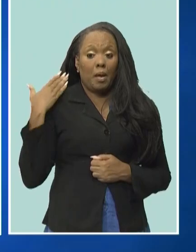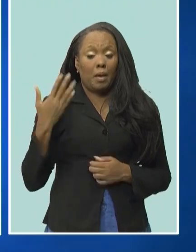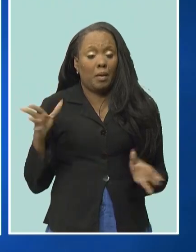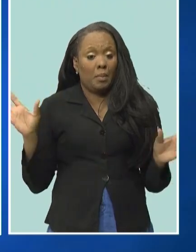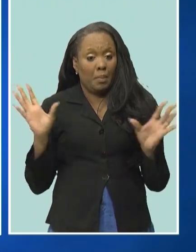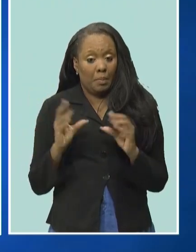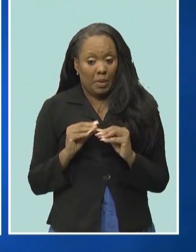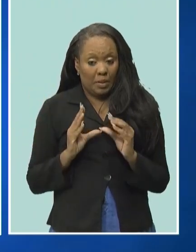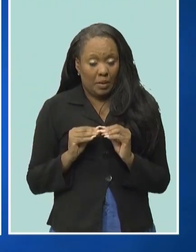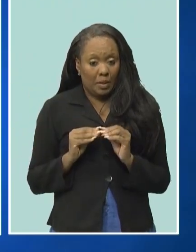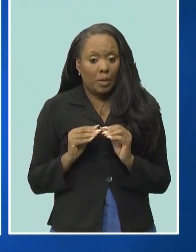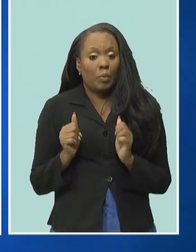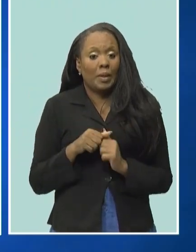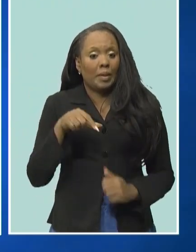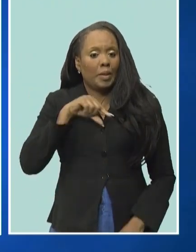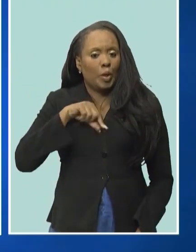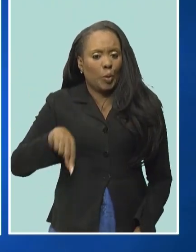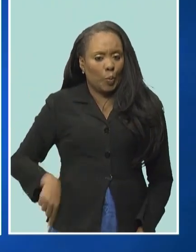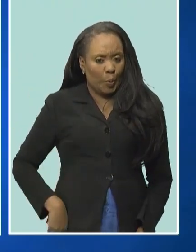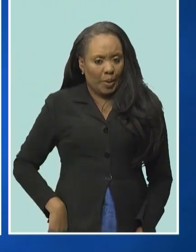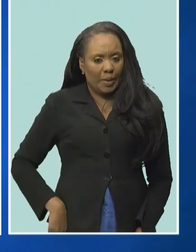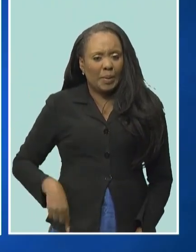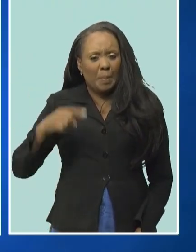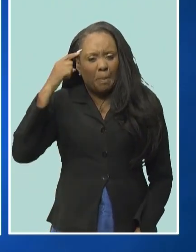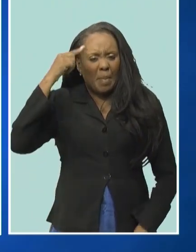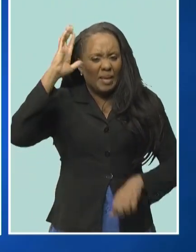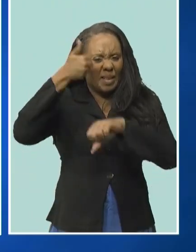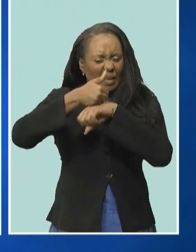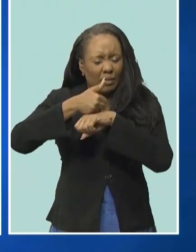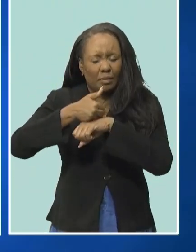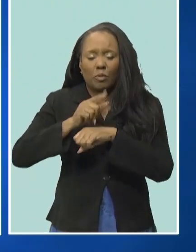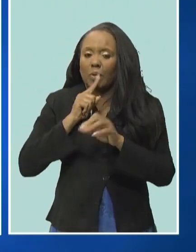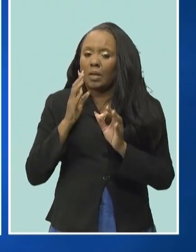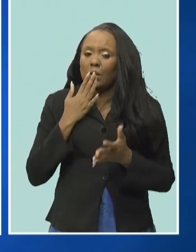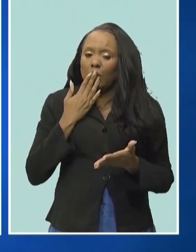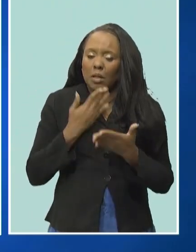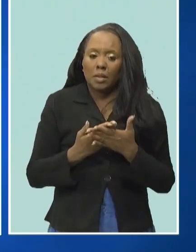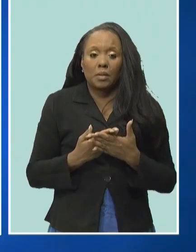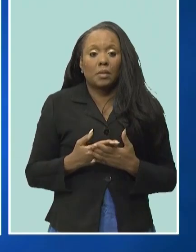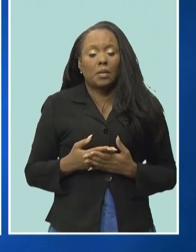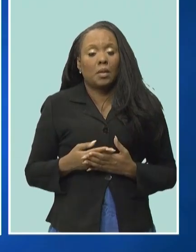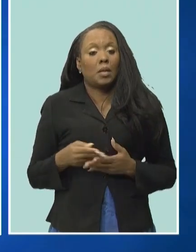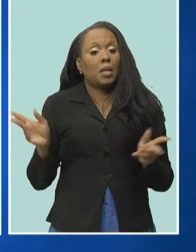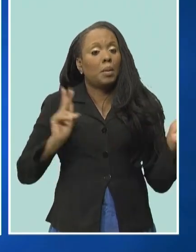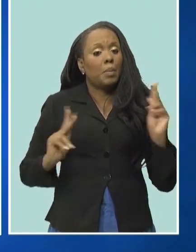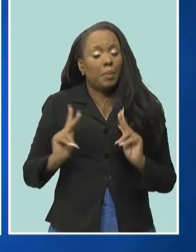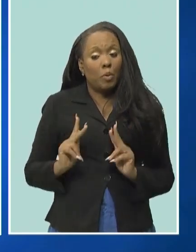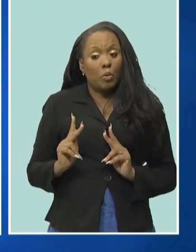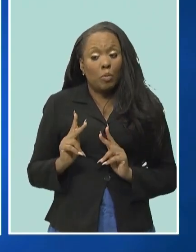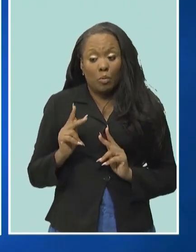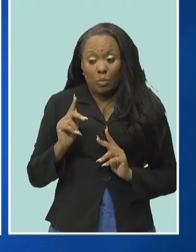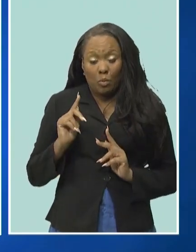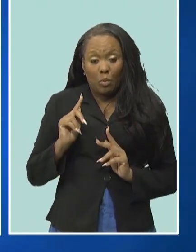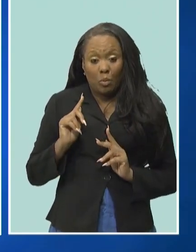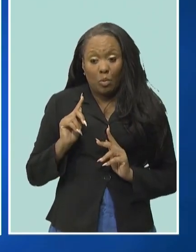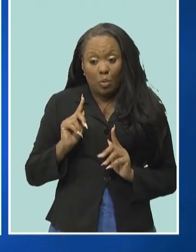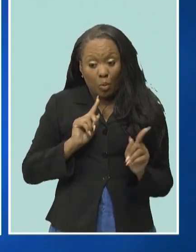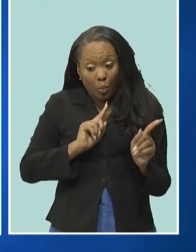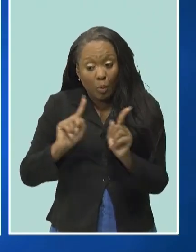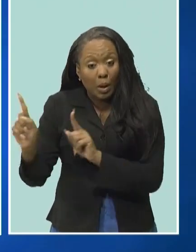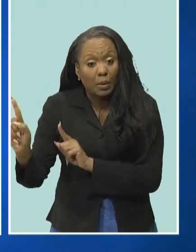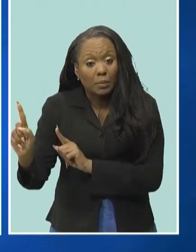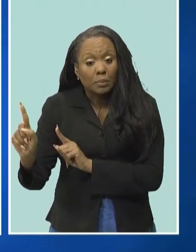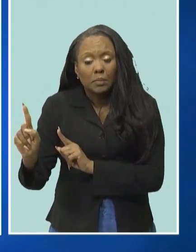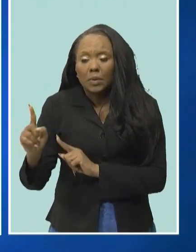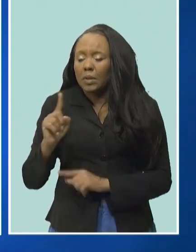attended, and the persons who spoke to me about it, the persons who went, expressed nothing but gratitude for doing